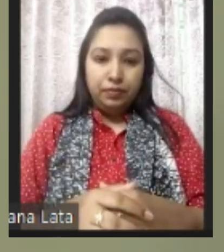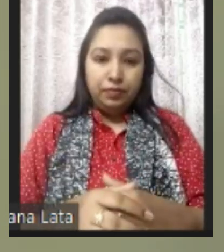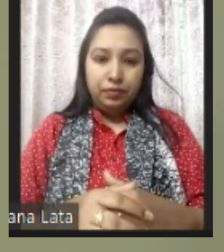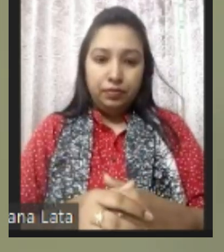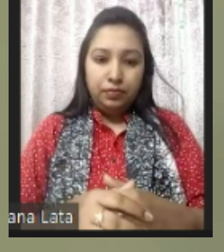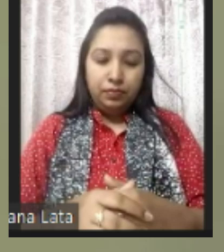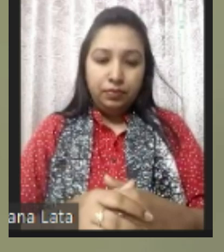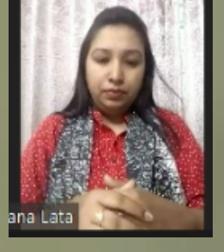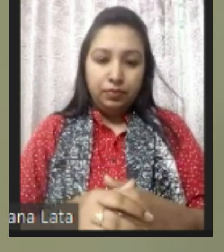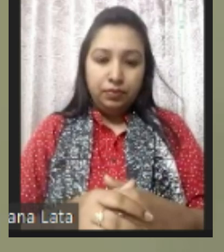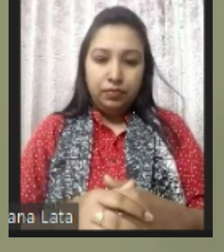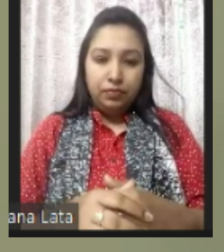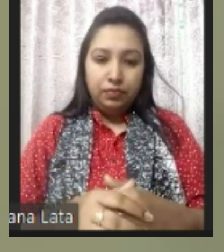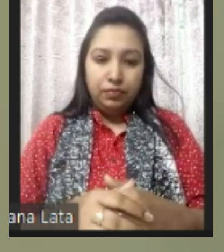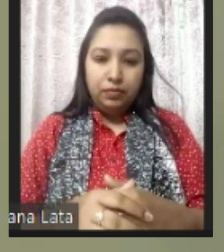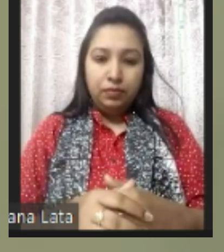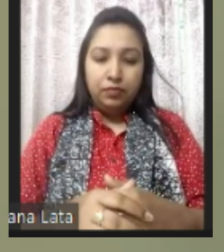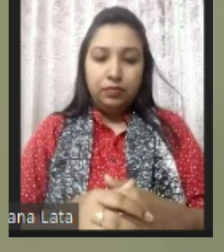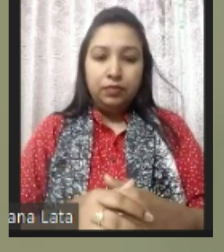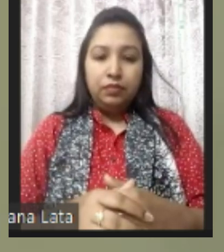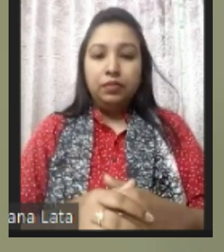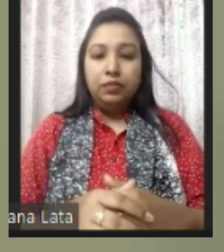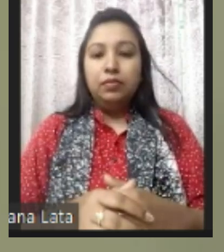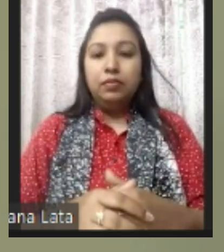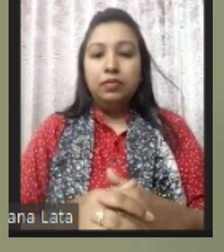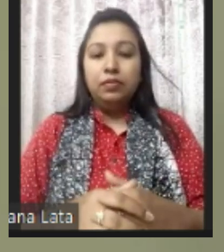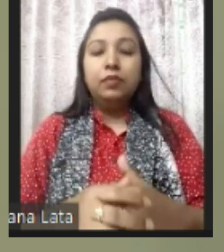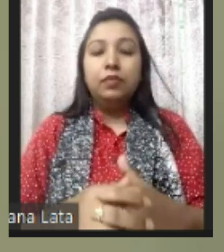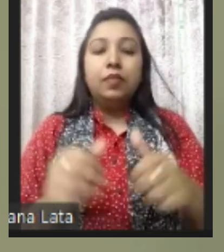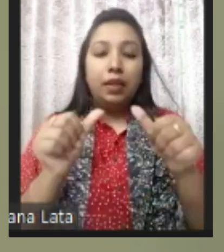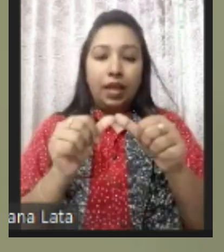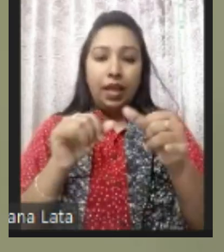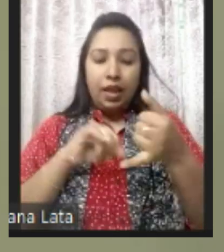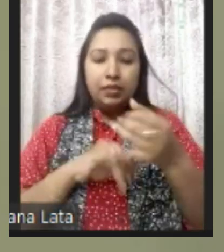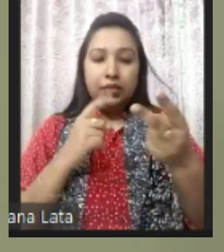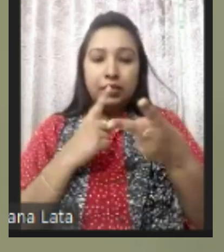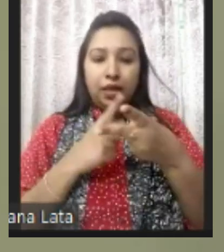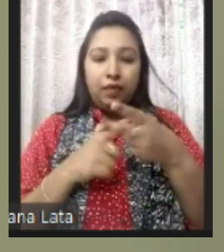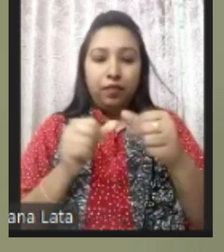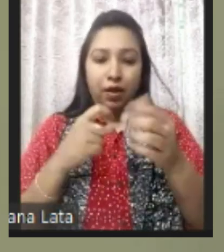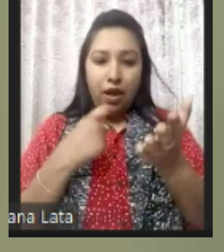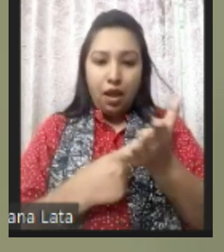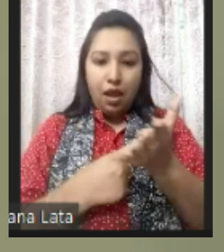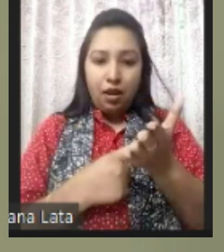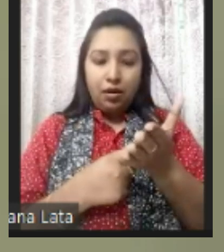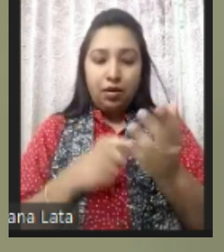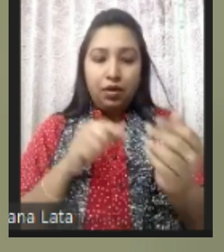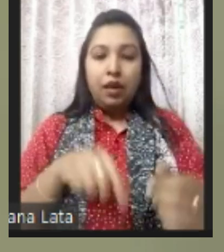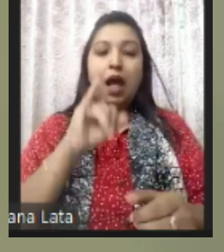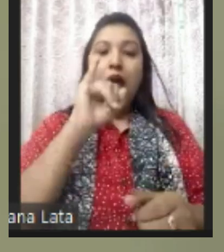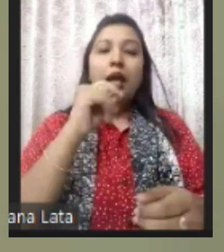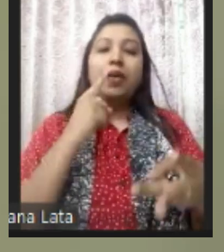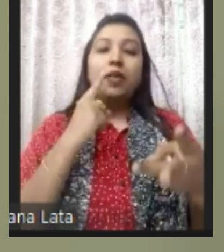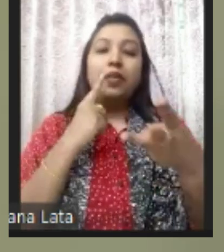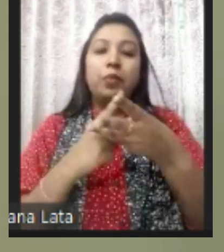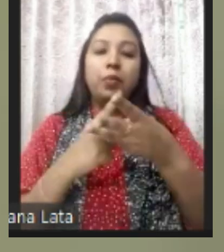Our next panelist is Mr. Asfar Adib, who's an ICT analyst and activist and senior member of IEEE, and currently a PhD